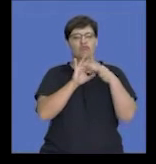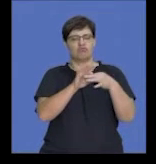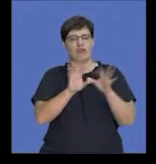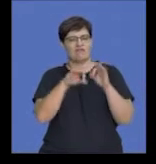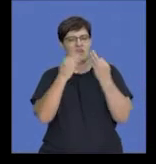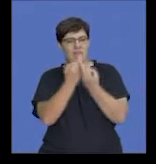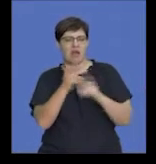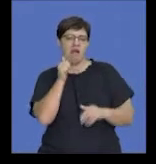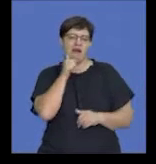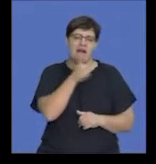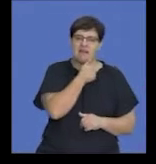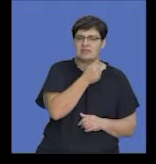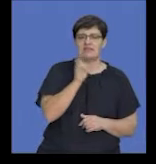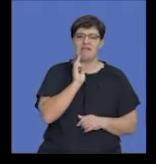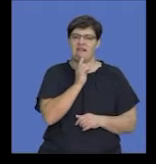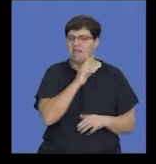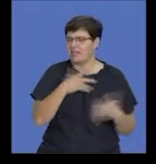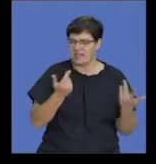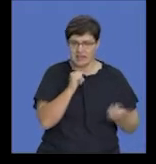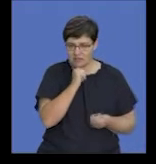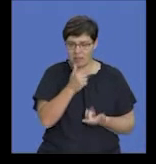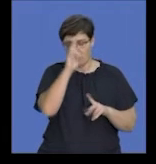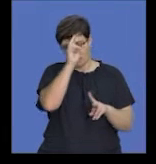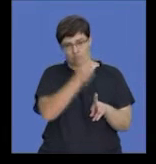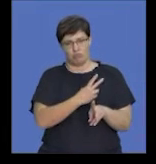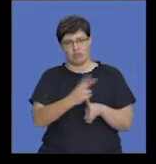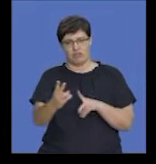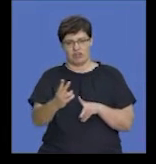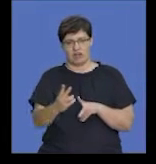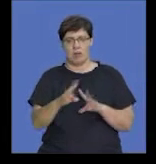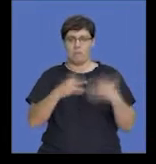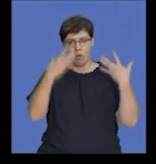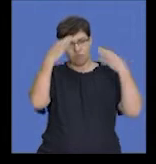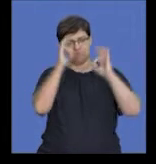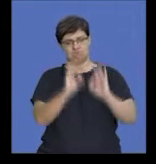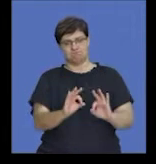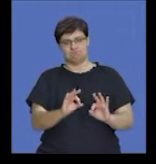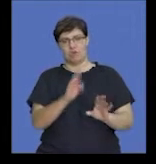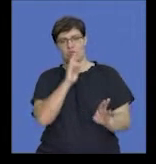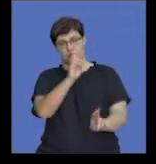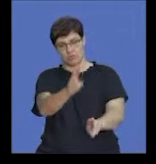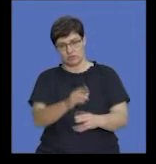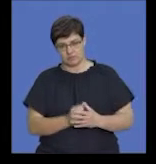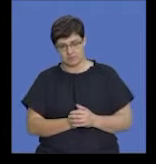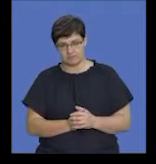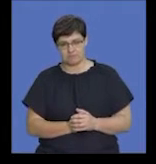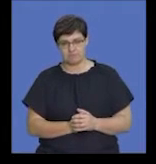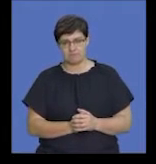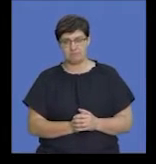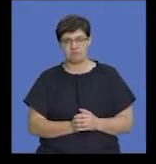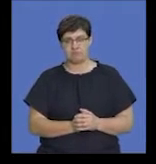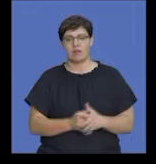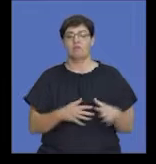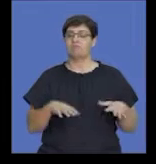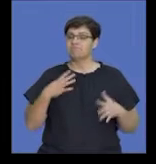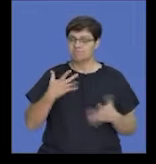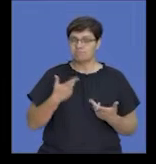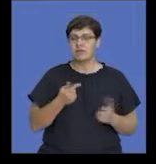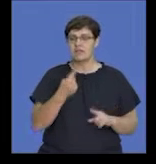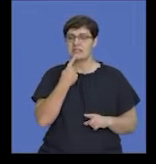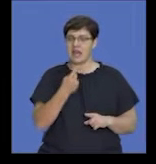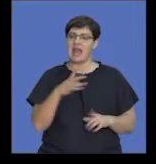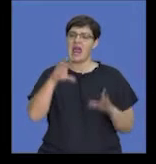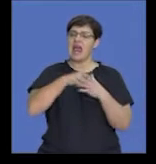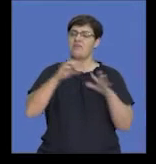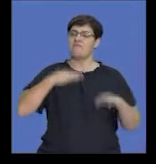it's an aunt or an uncle, there should be a professional, more formal response in that regard. So although we do call it an